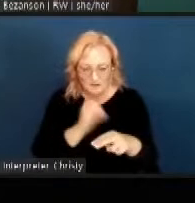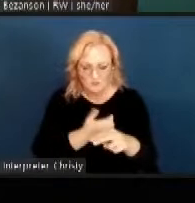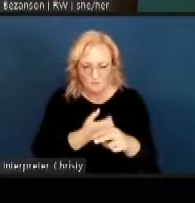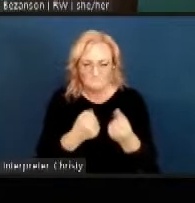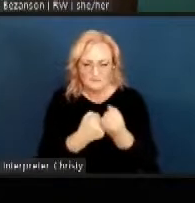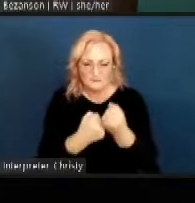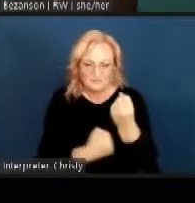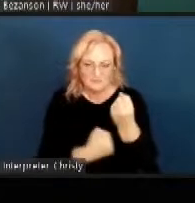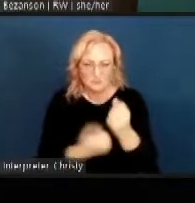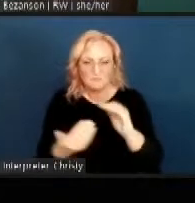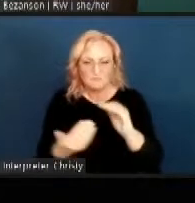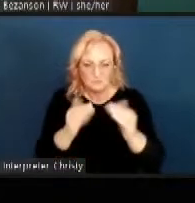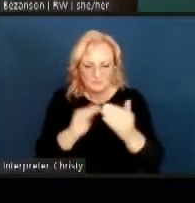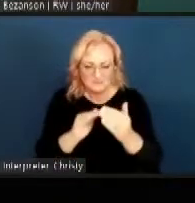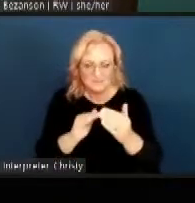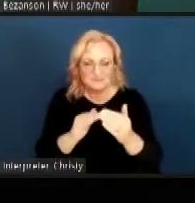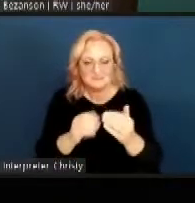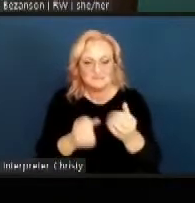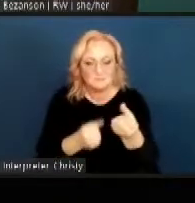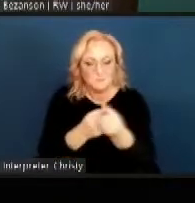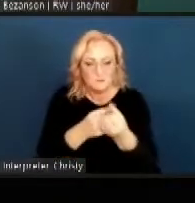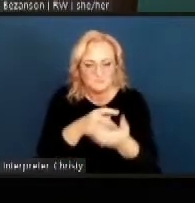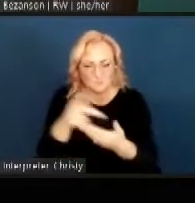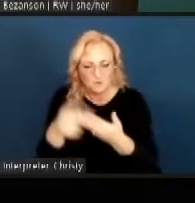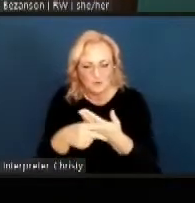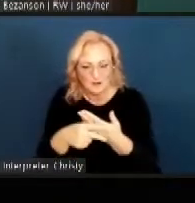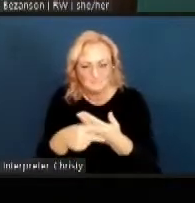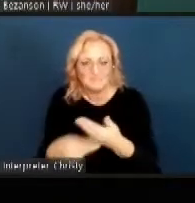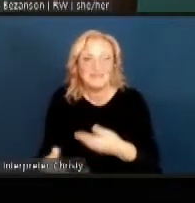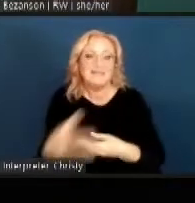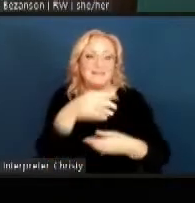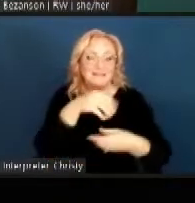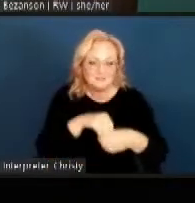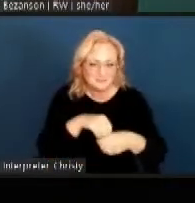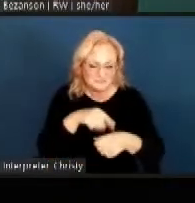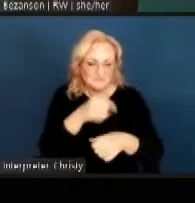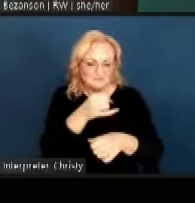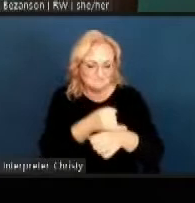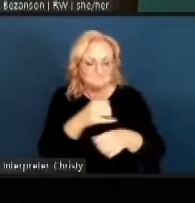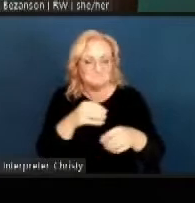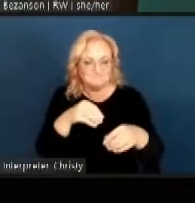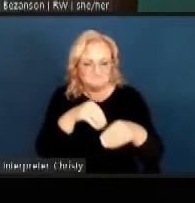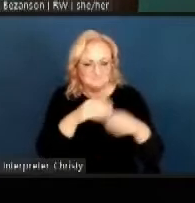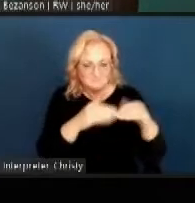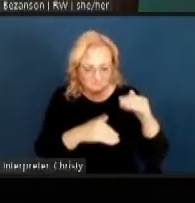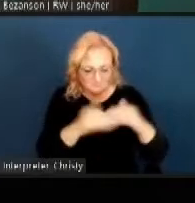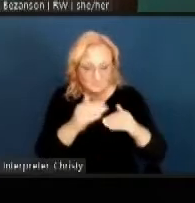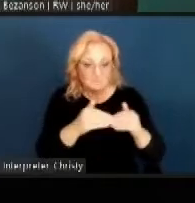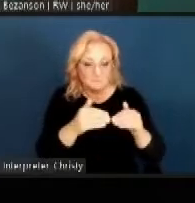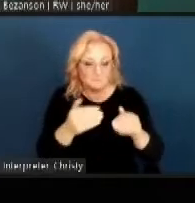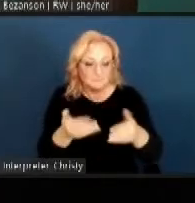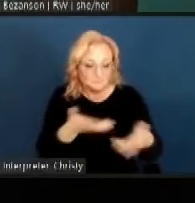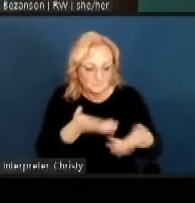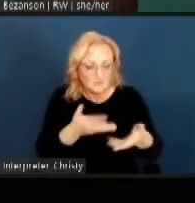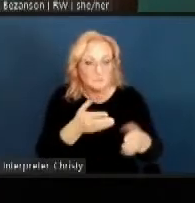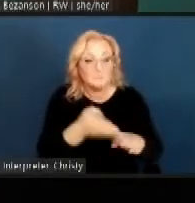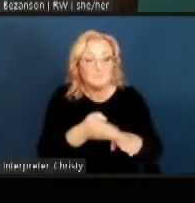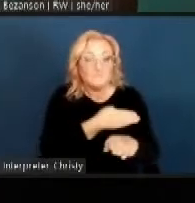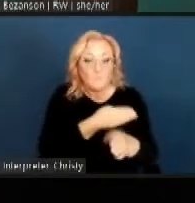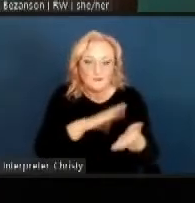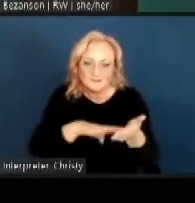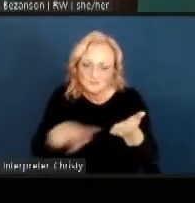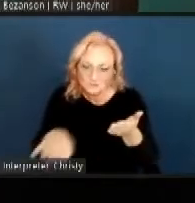supports program into residential treatment facilities before that person ever discharges. Can we actually start a housing